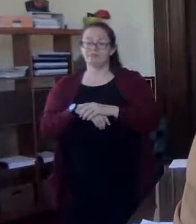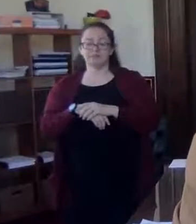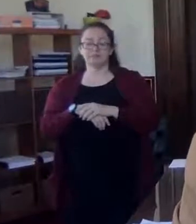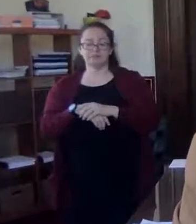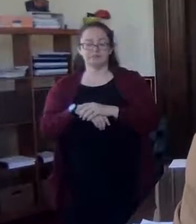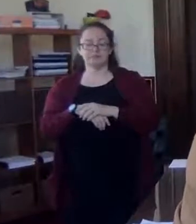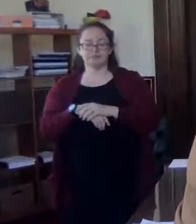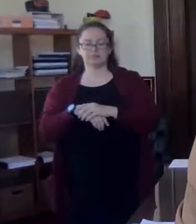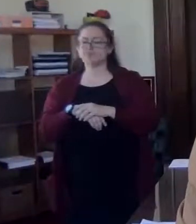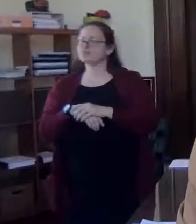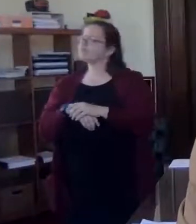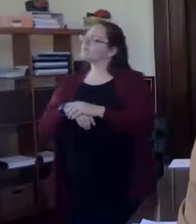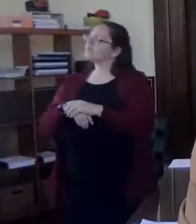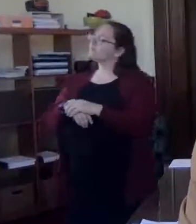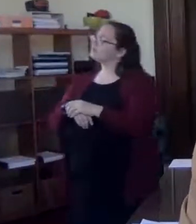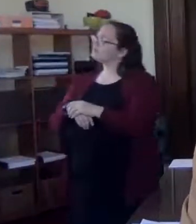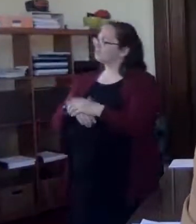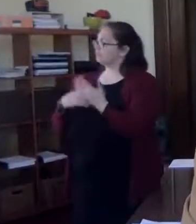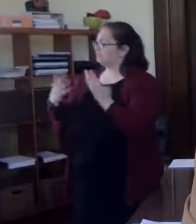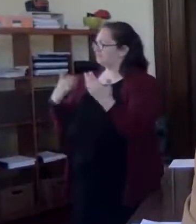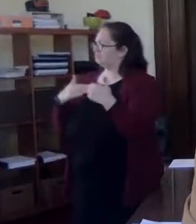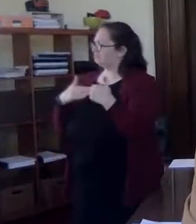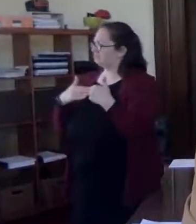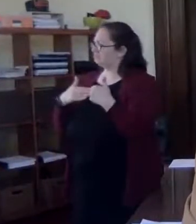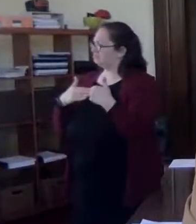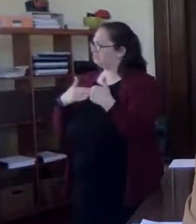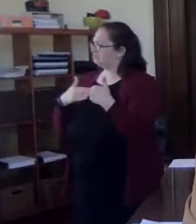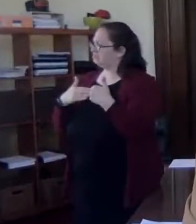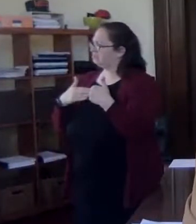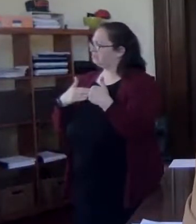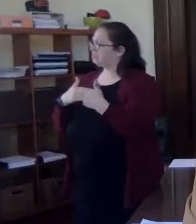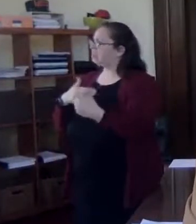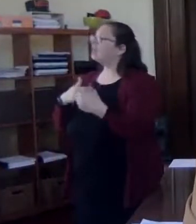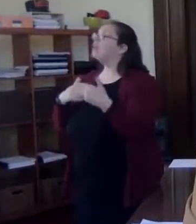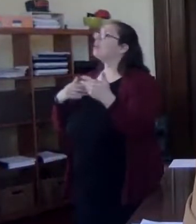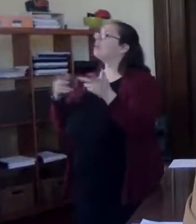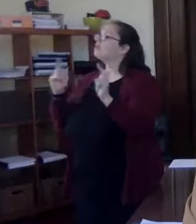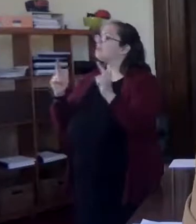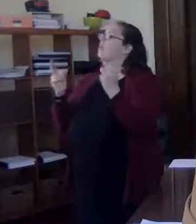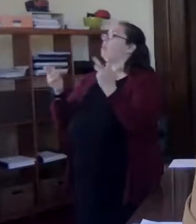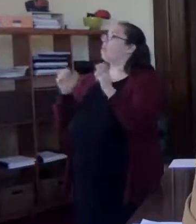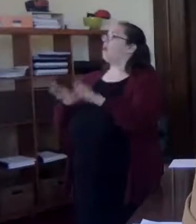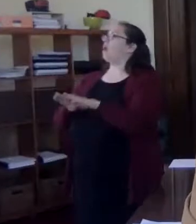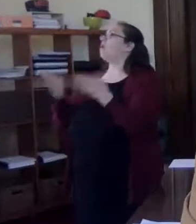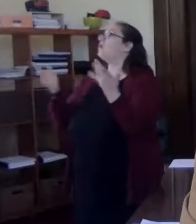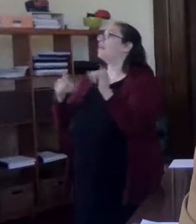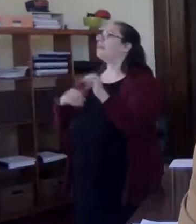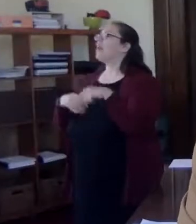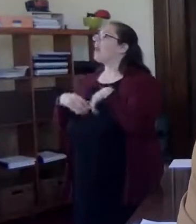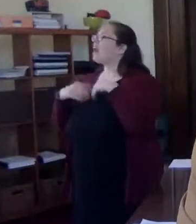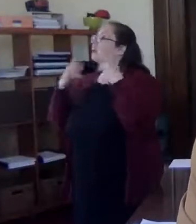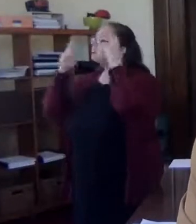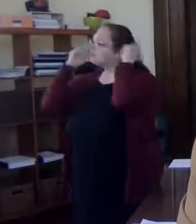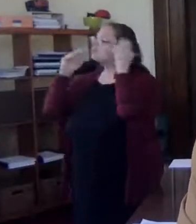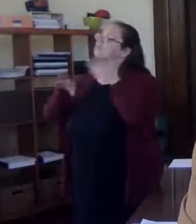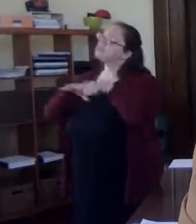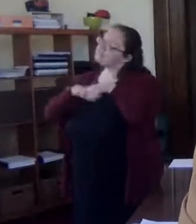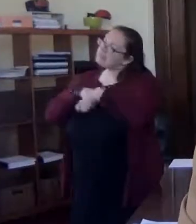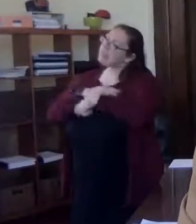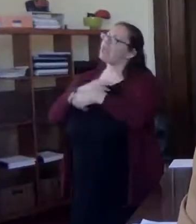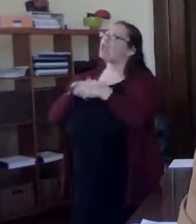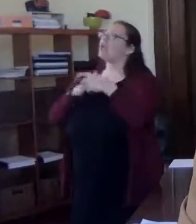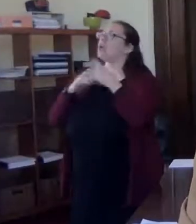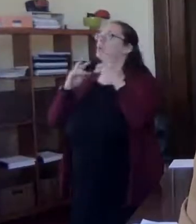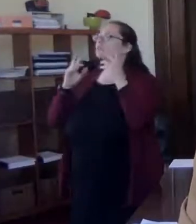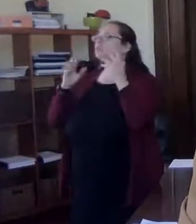At what phase do you anticipate places that people have been wanting to have open, like beauty salons, nail salons,